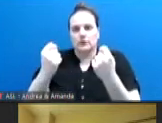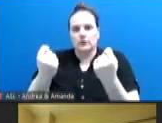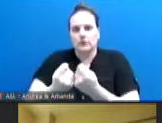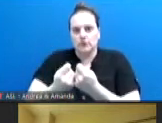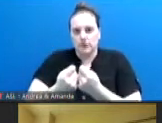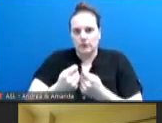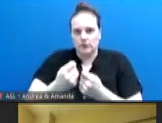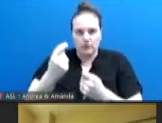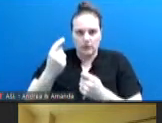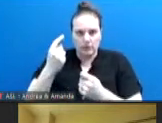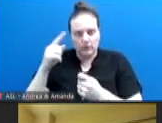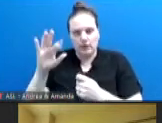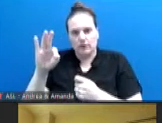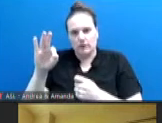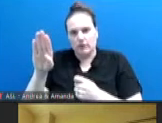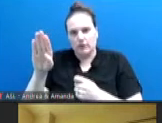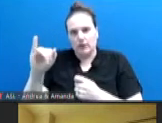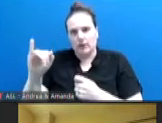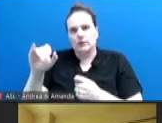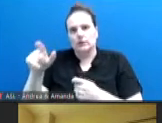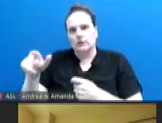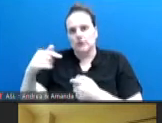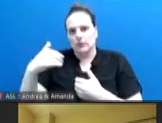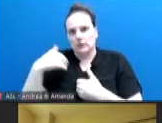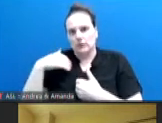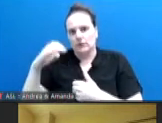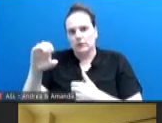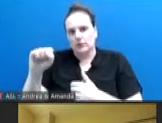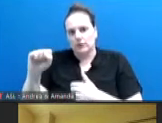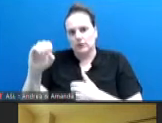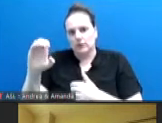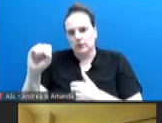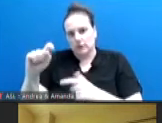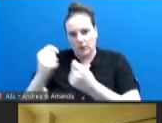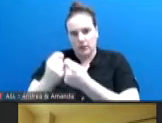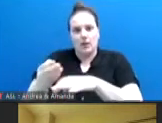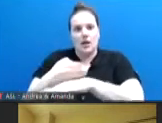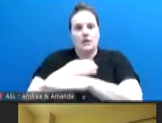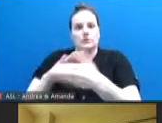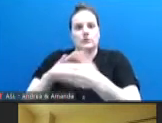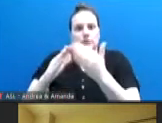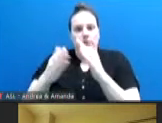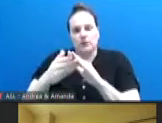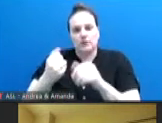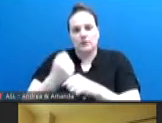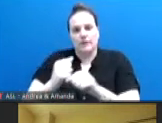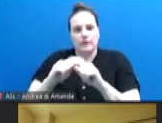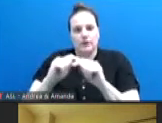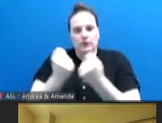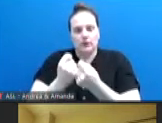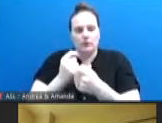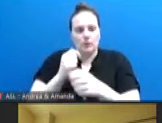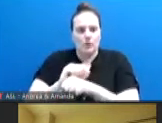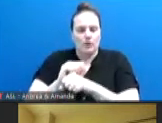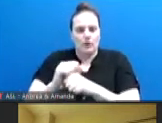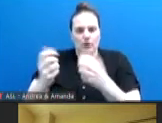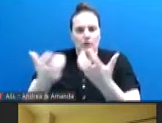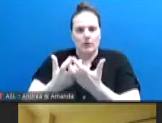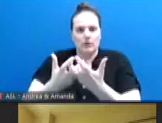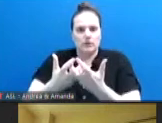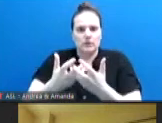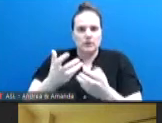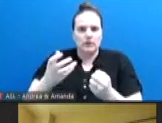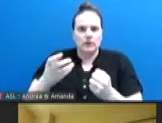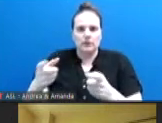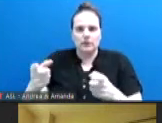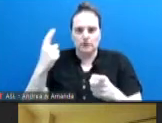do have the ECST, Enhanced Community Safety Team, who'll be working closely with the FIT. And